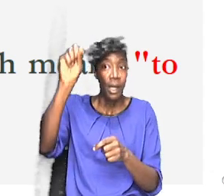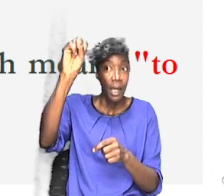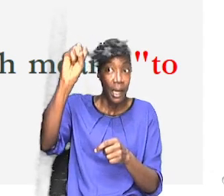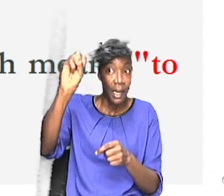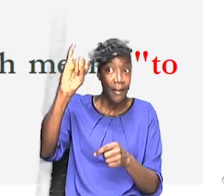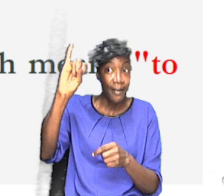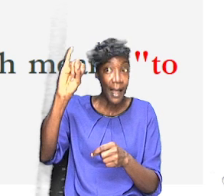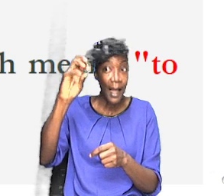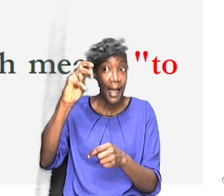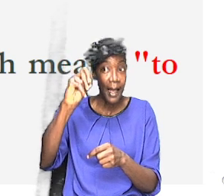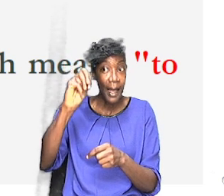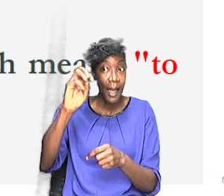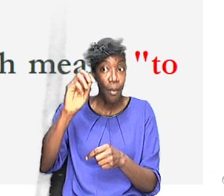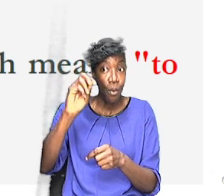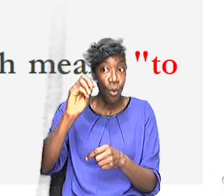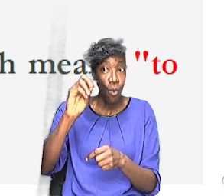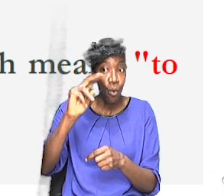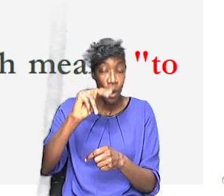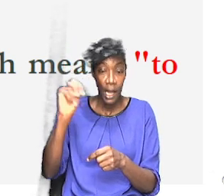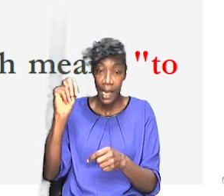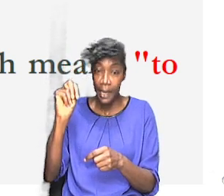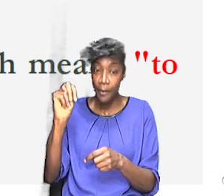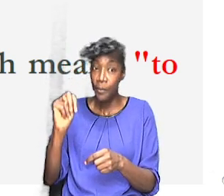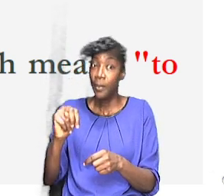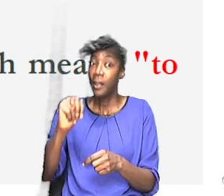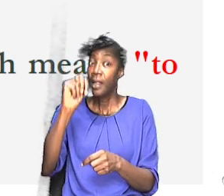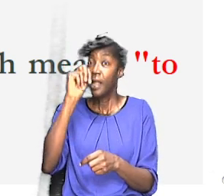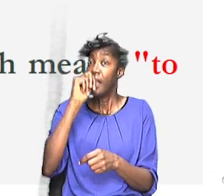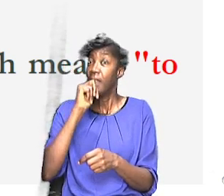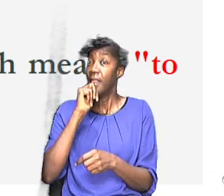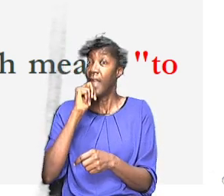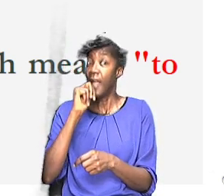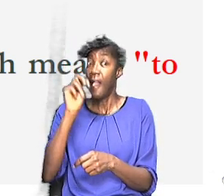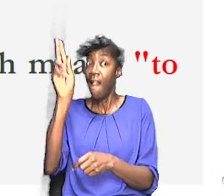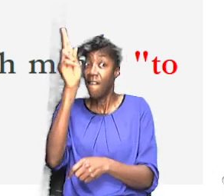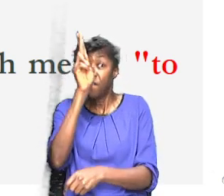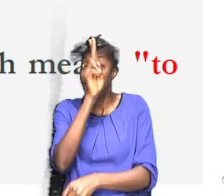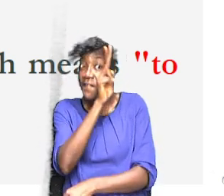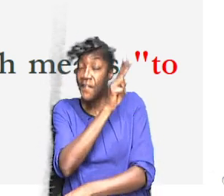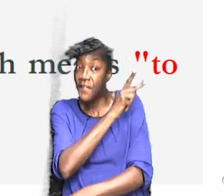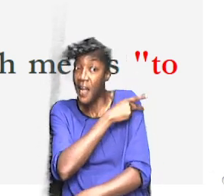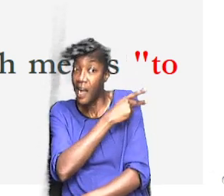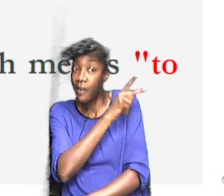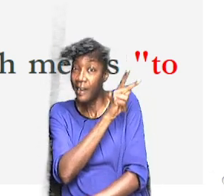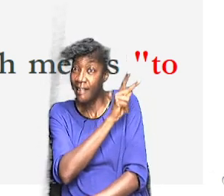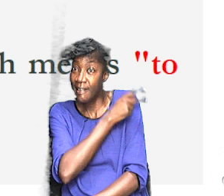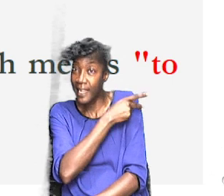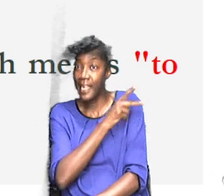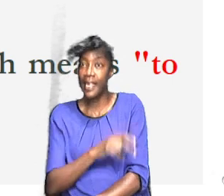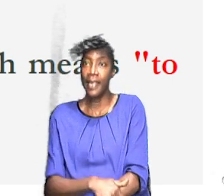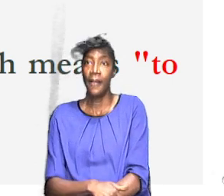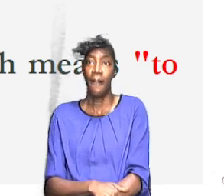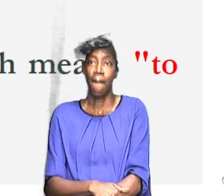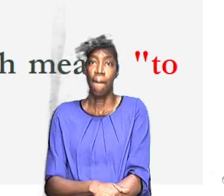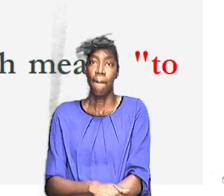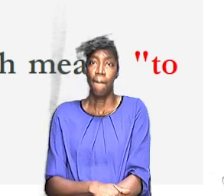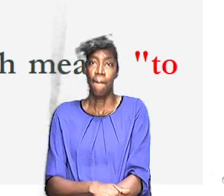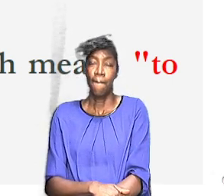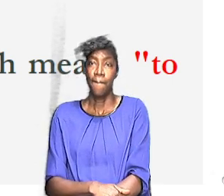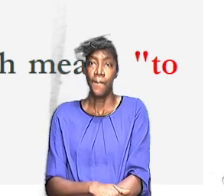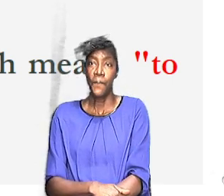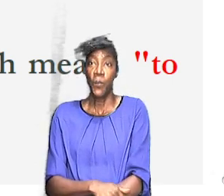And I want to examine this a little bit more too, because first of all, we read a lot in